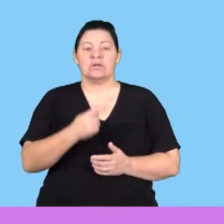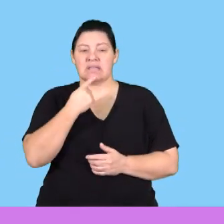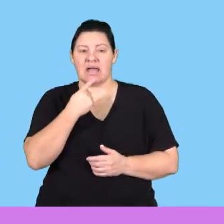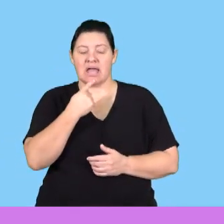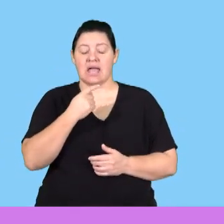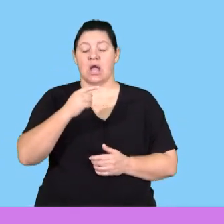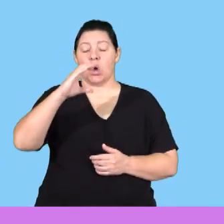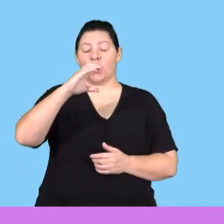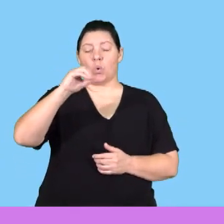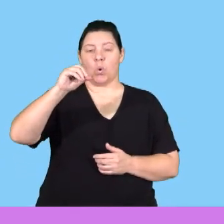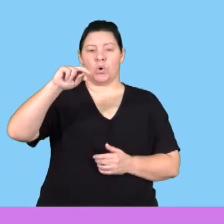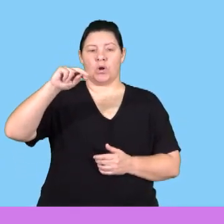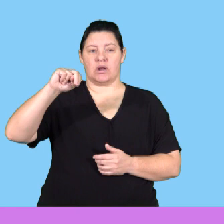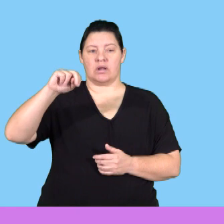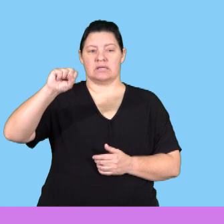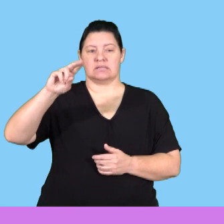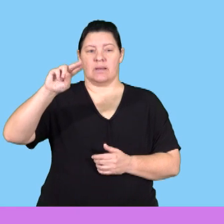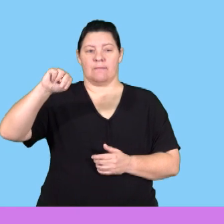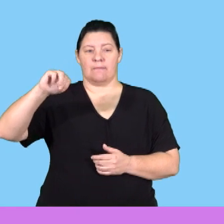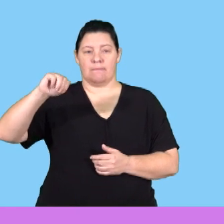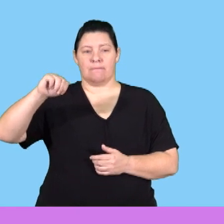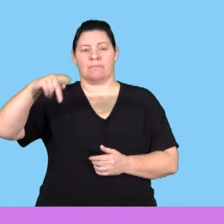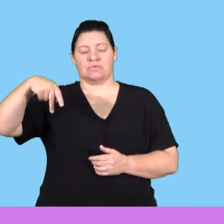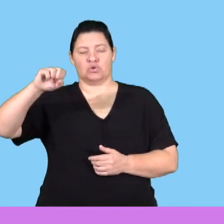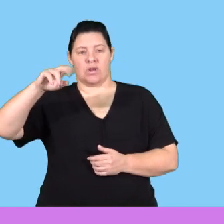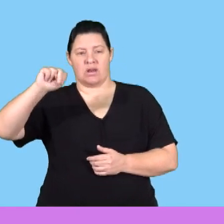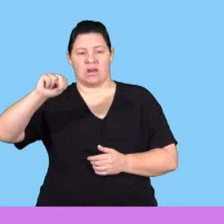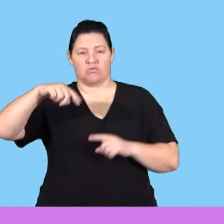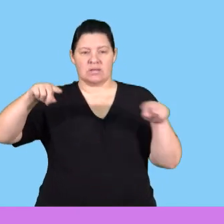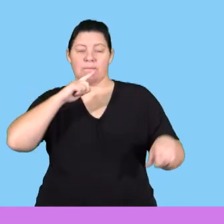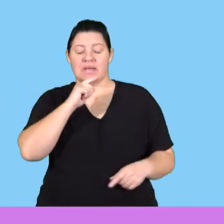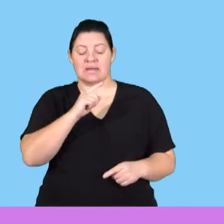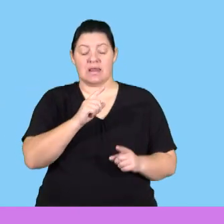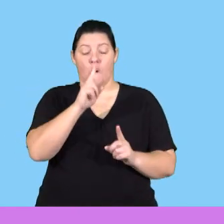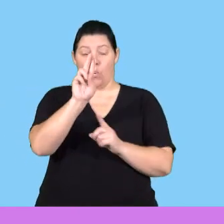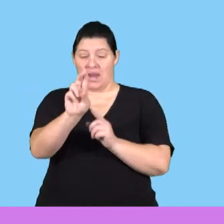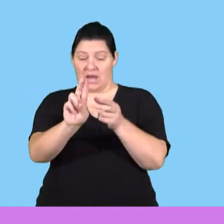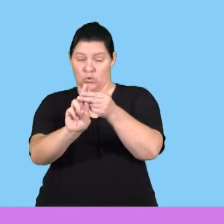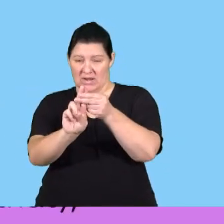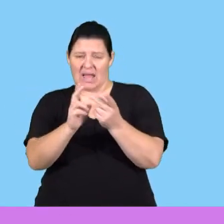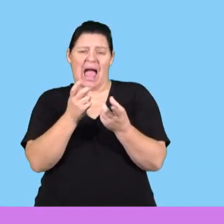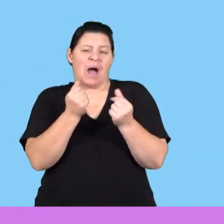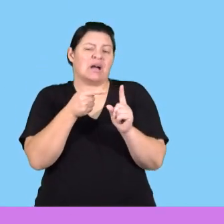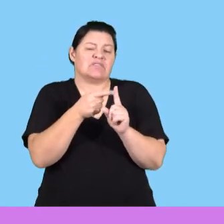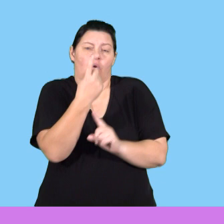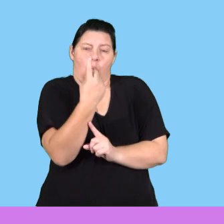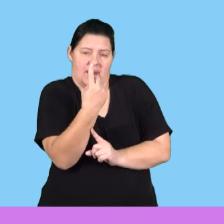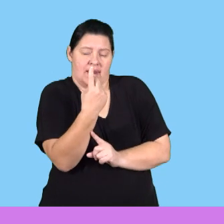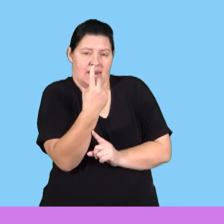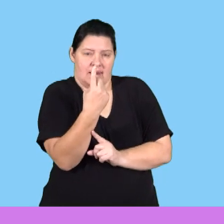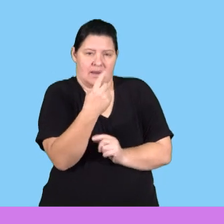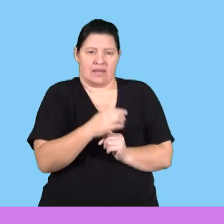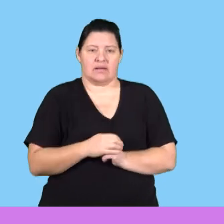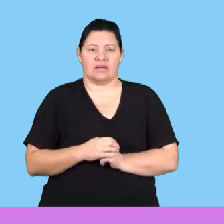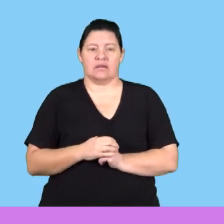we talk about the consumption rate, we talk about the rate charged per unit.